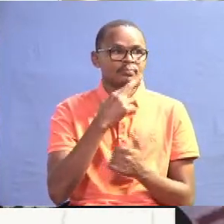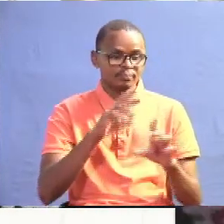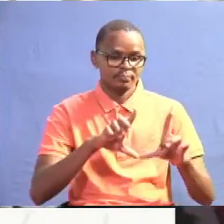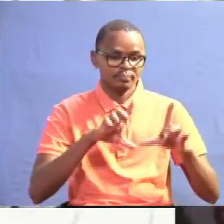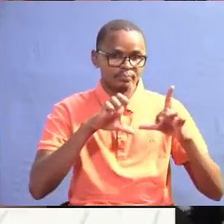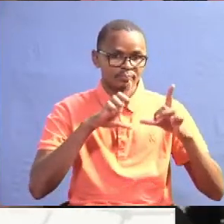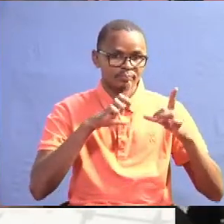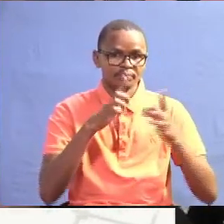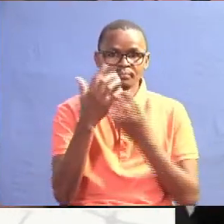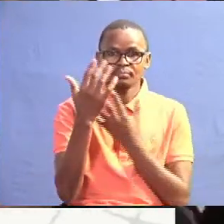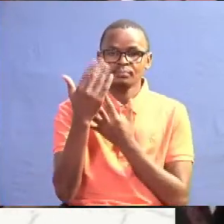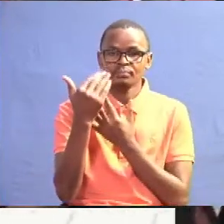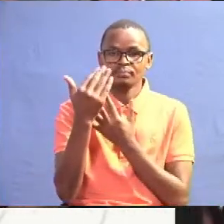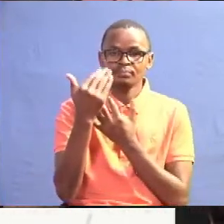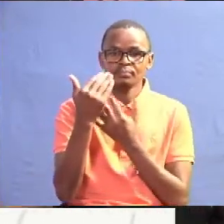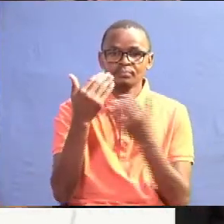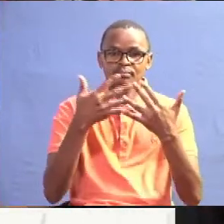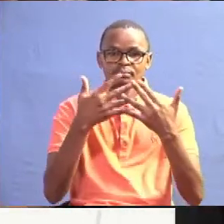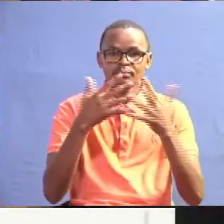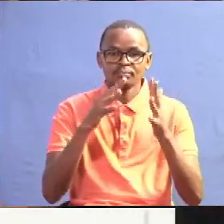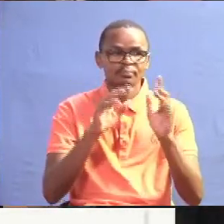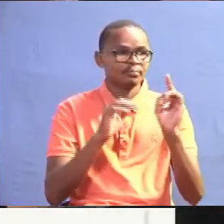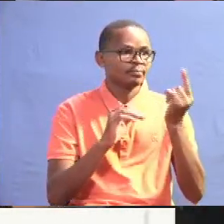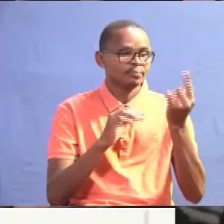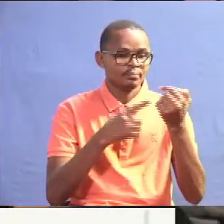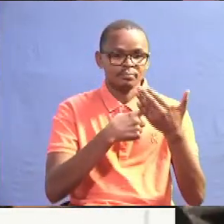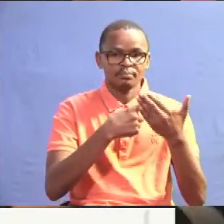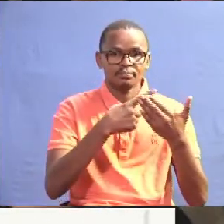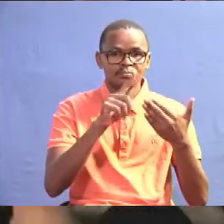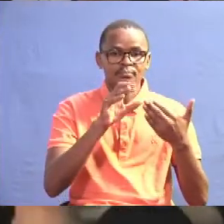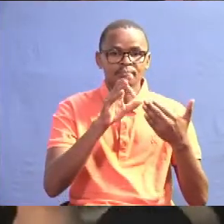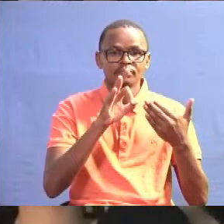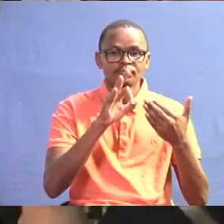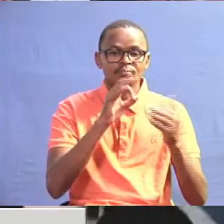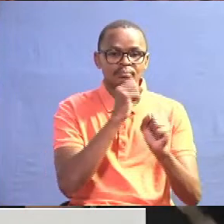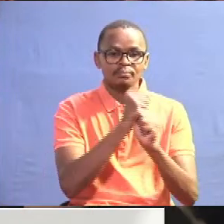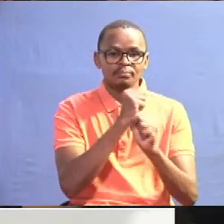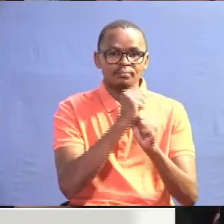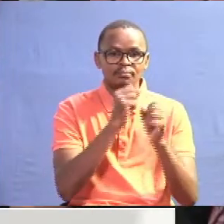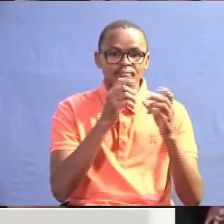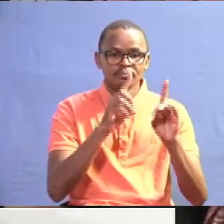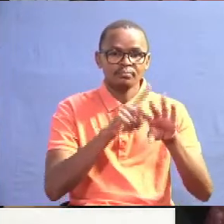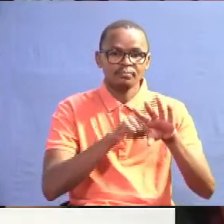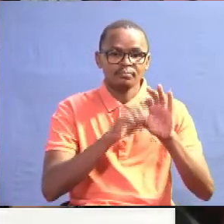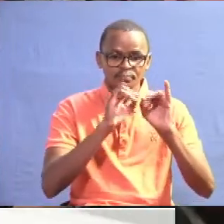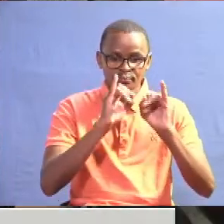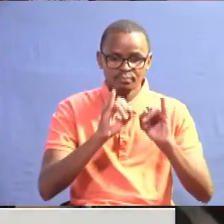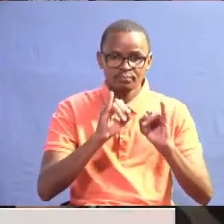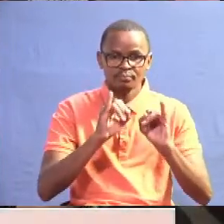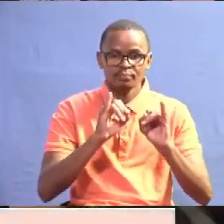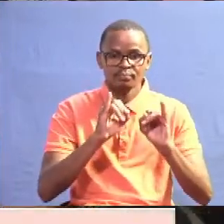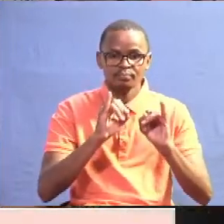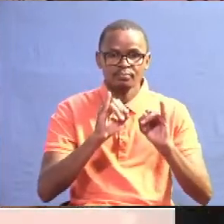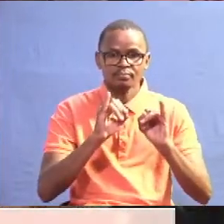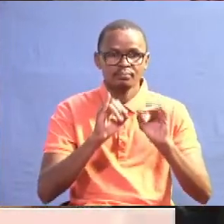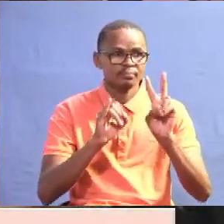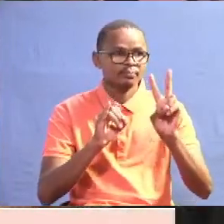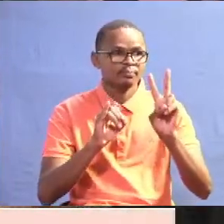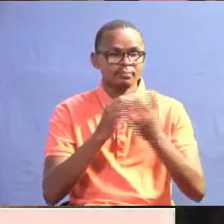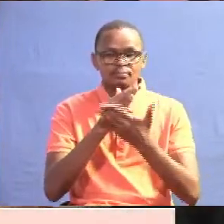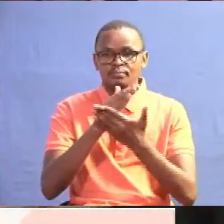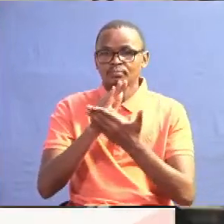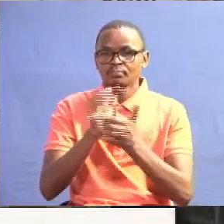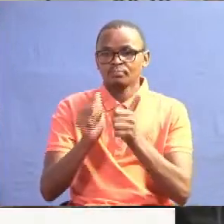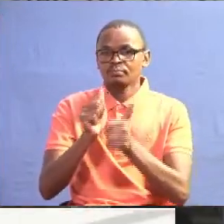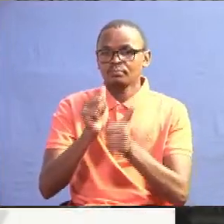are expected to be released during the first 6-week phase of the deal. During this time, negotiators will work on the second phase,